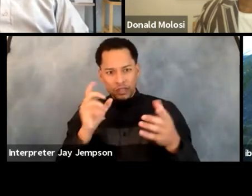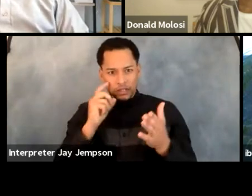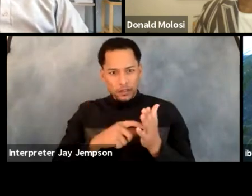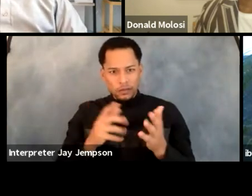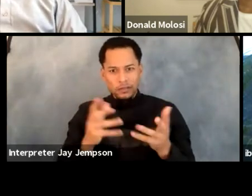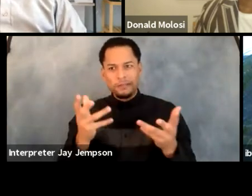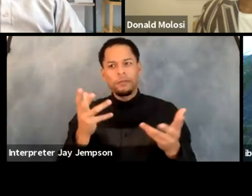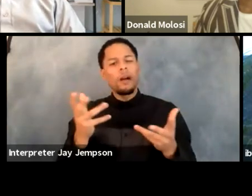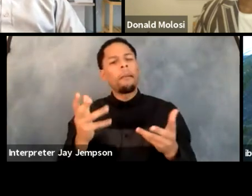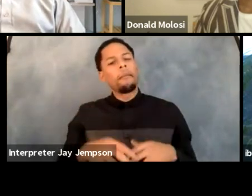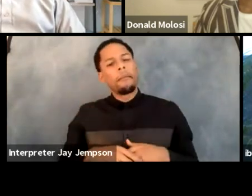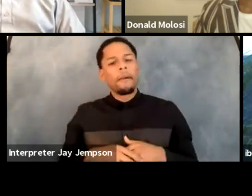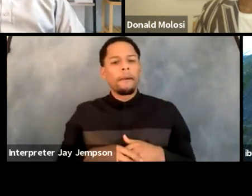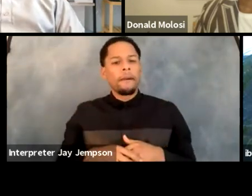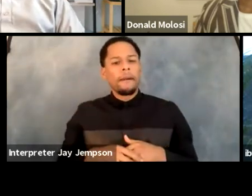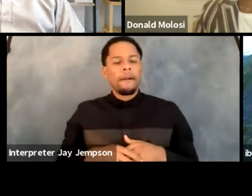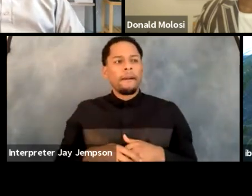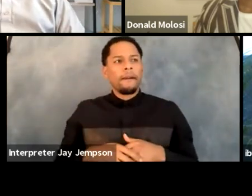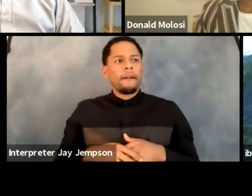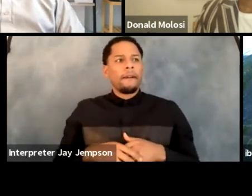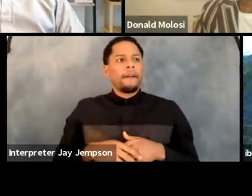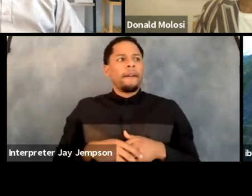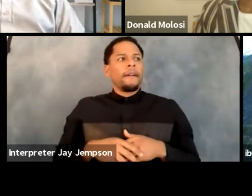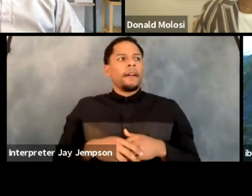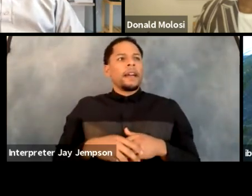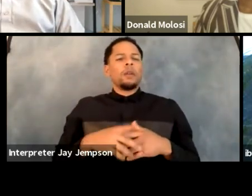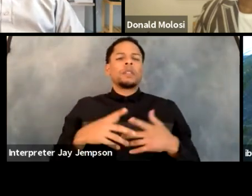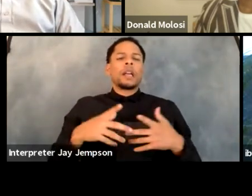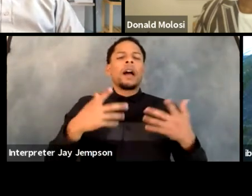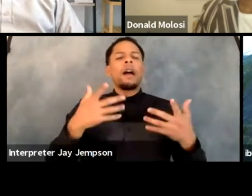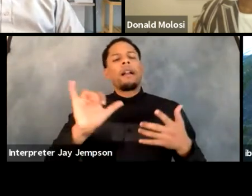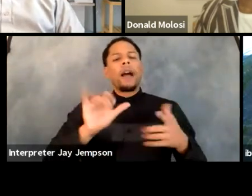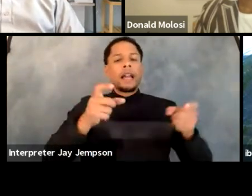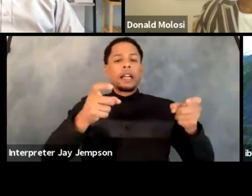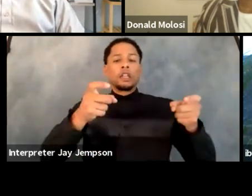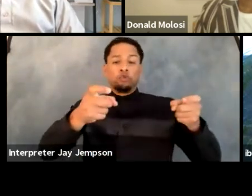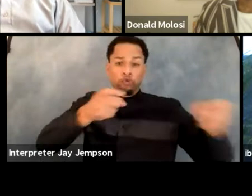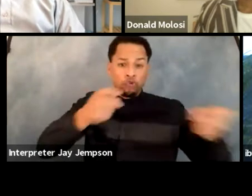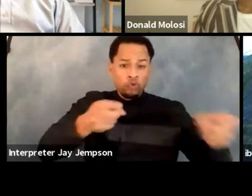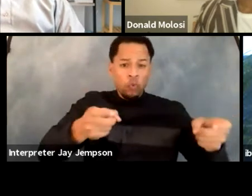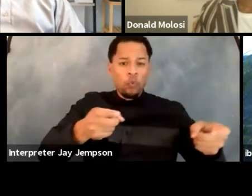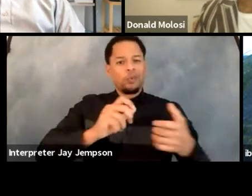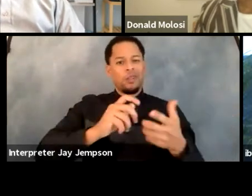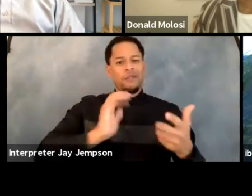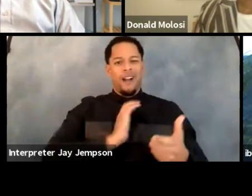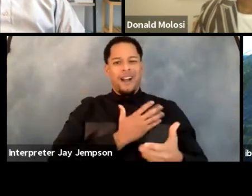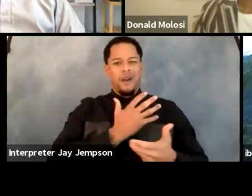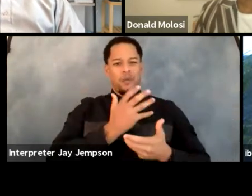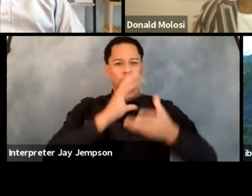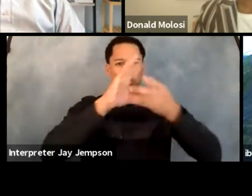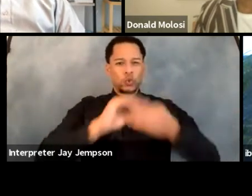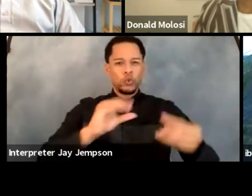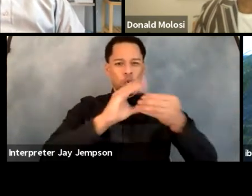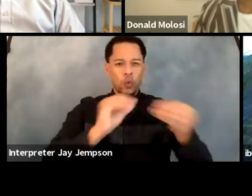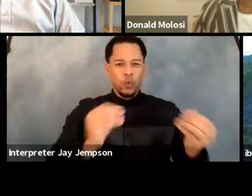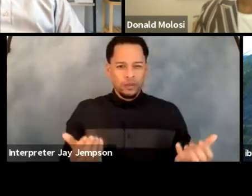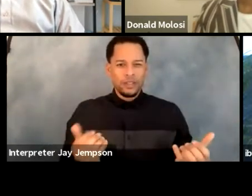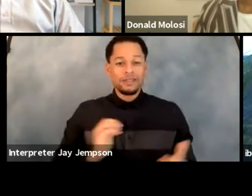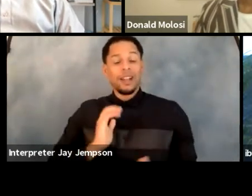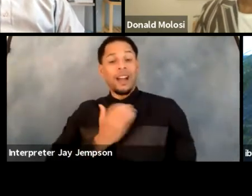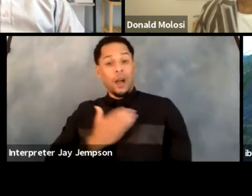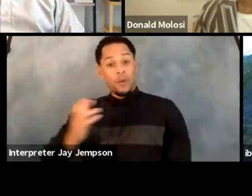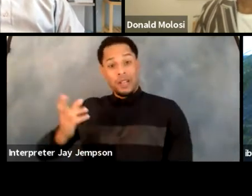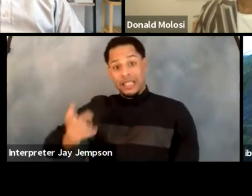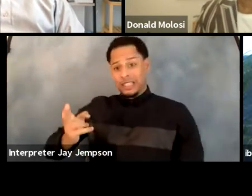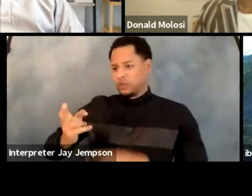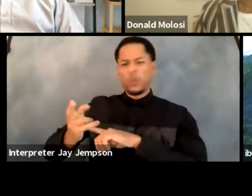guided towards, you know, telling stories that bring forth our history. Our history is really rooted in our